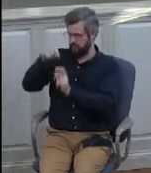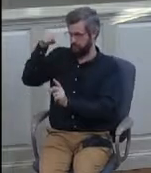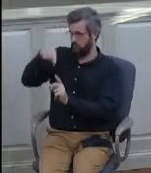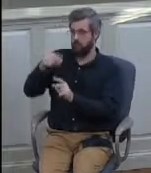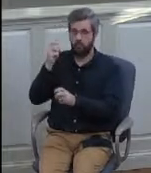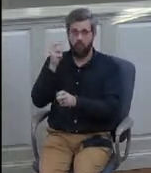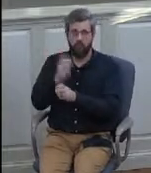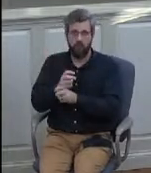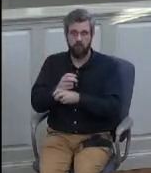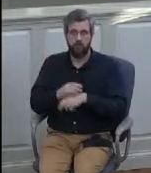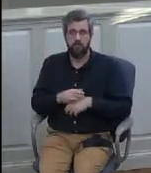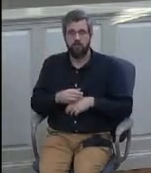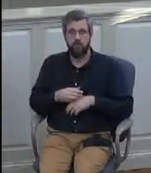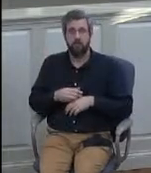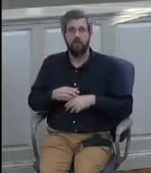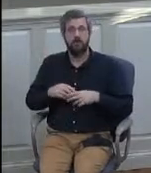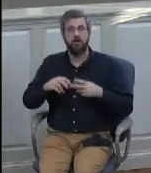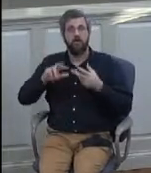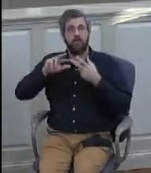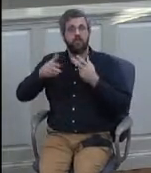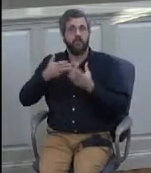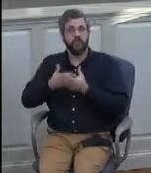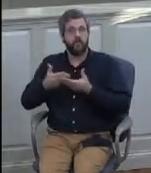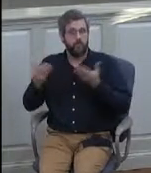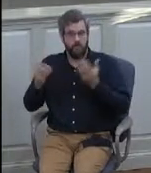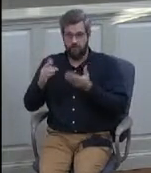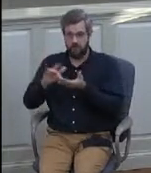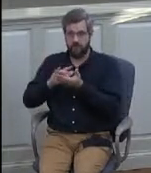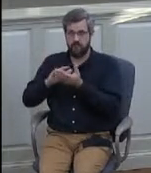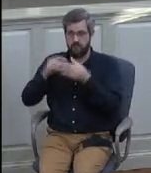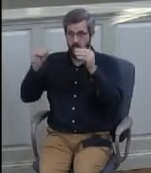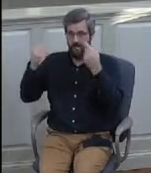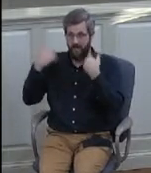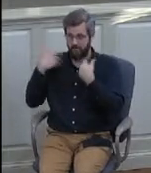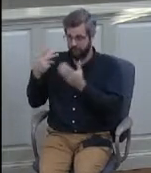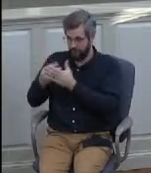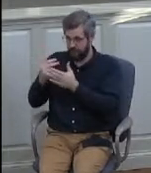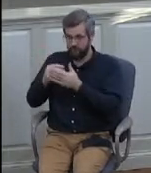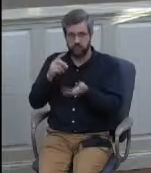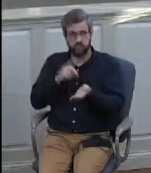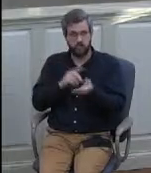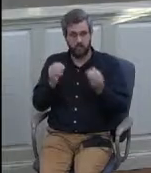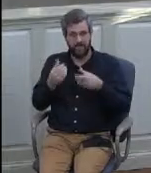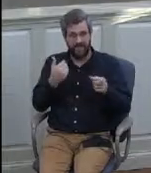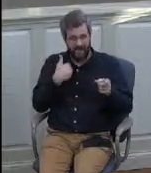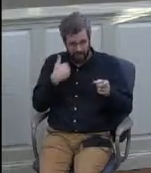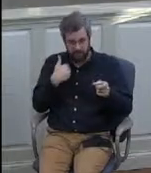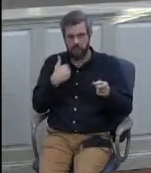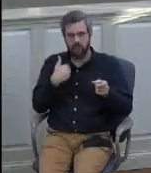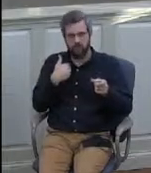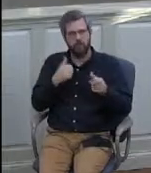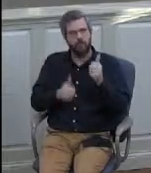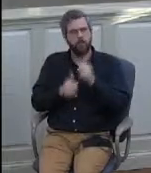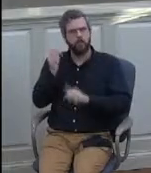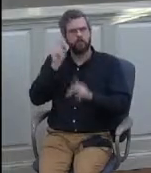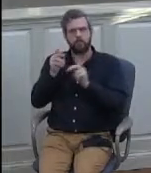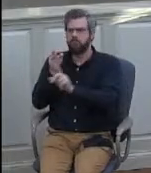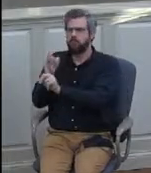And then the third piece of that, once the pharmacies get it full time, the doctor's offices, that's where most people get their shots